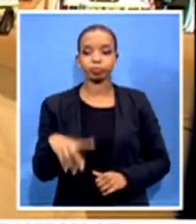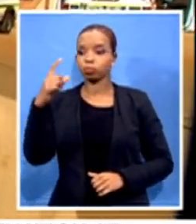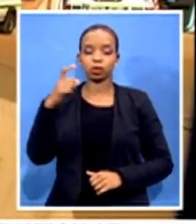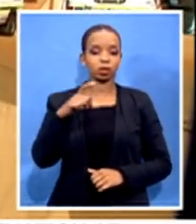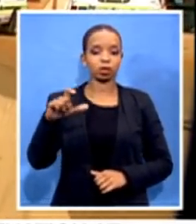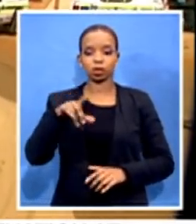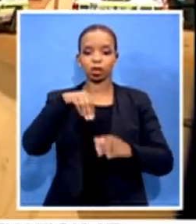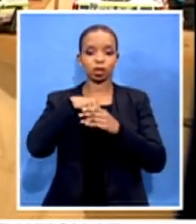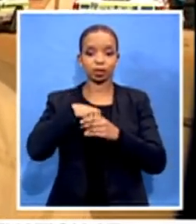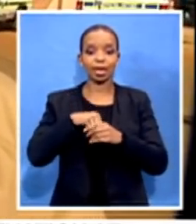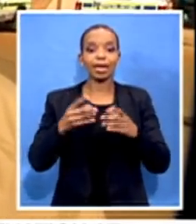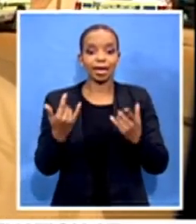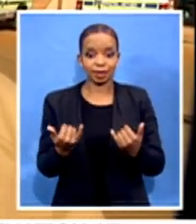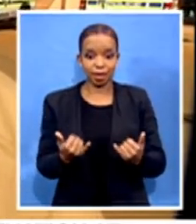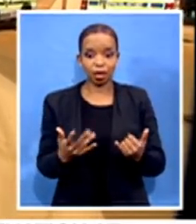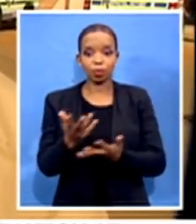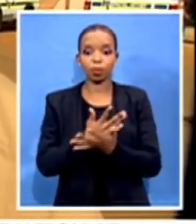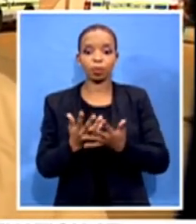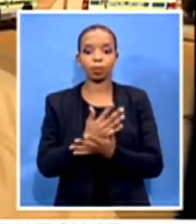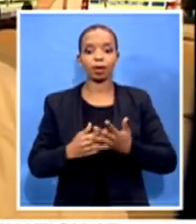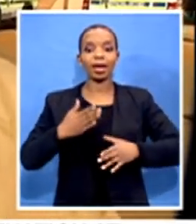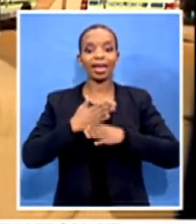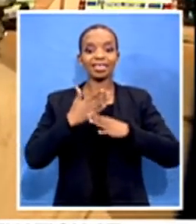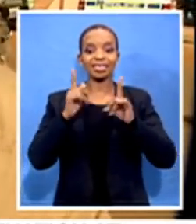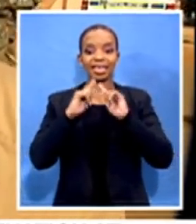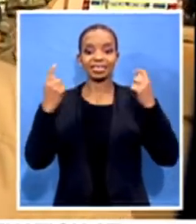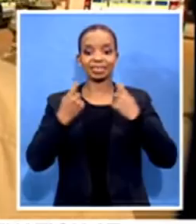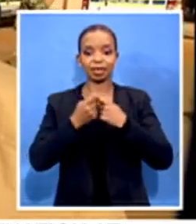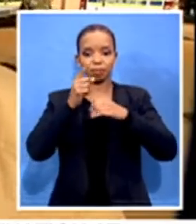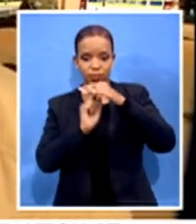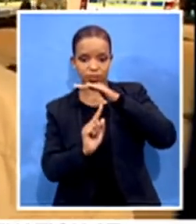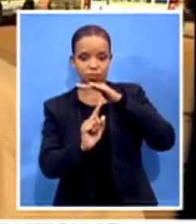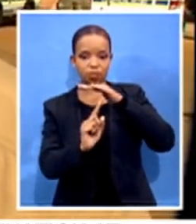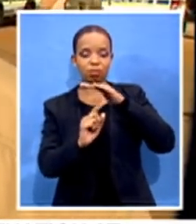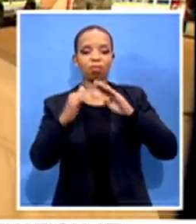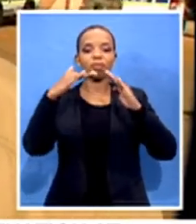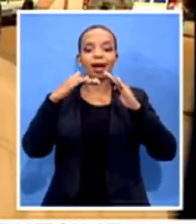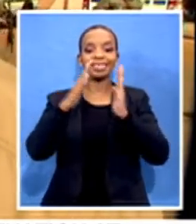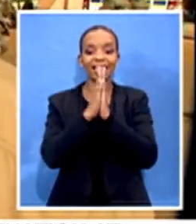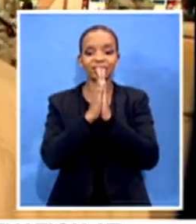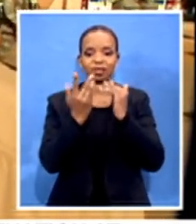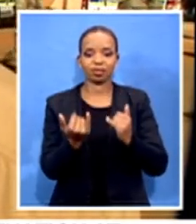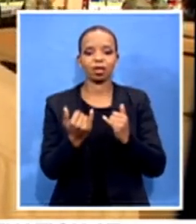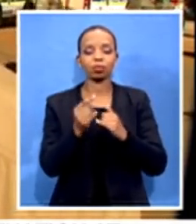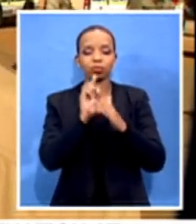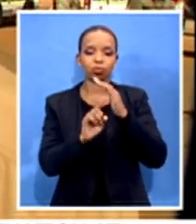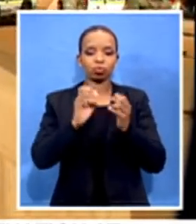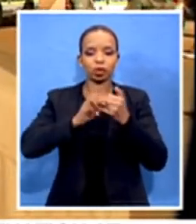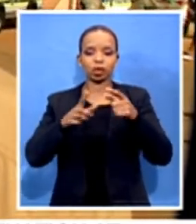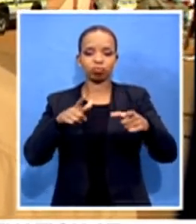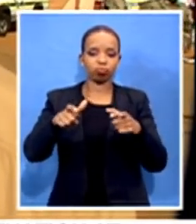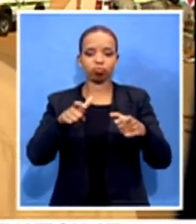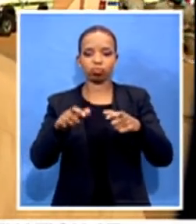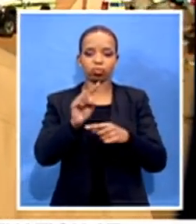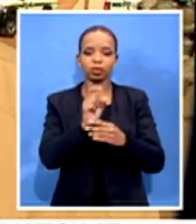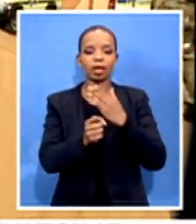inside. And now, as we speak now, the task team got inside. They are inside, and then to try and manage the situation